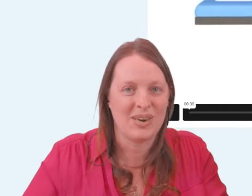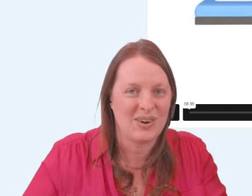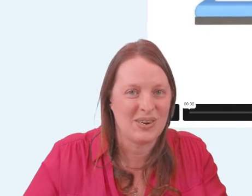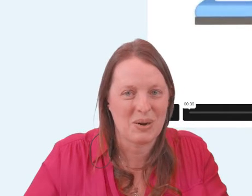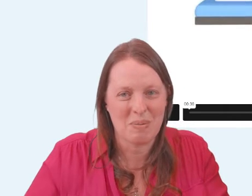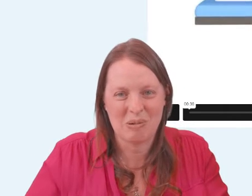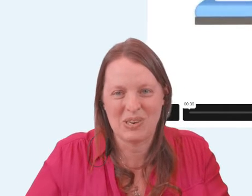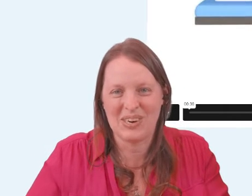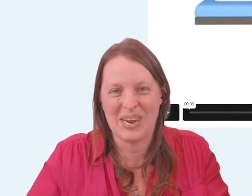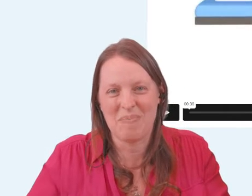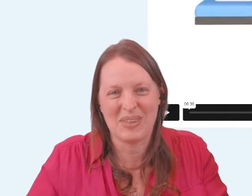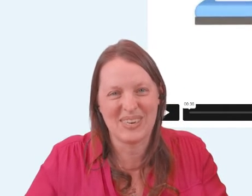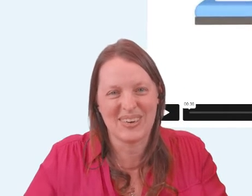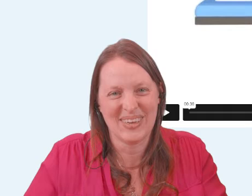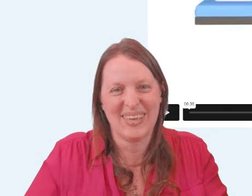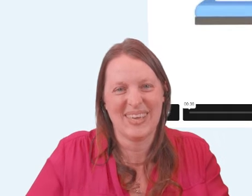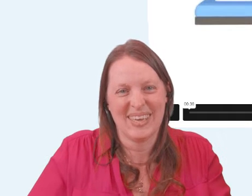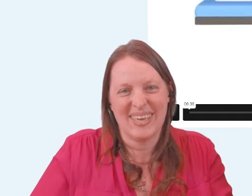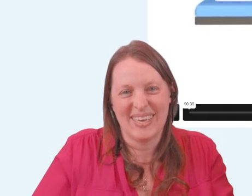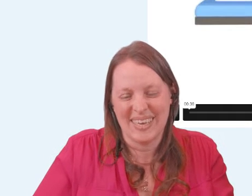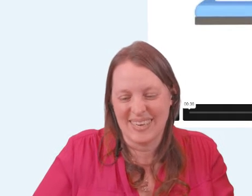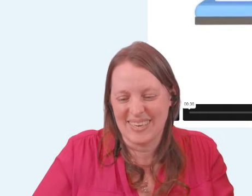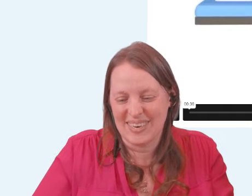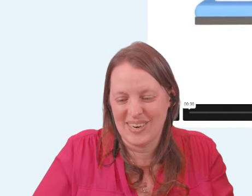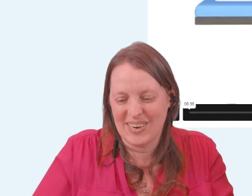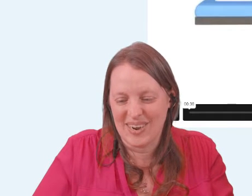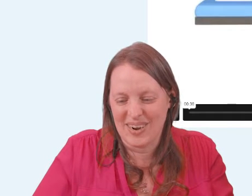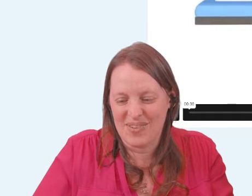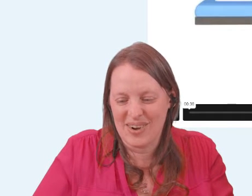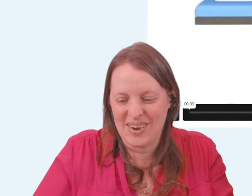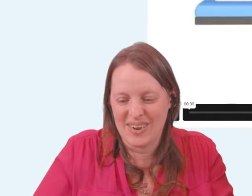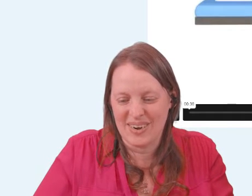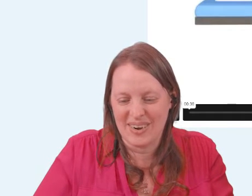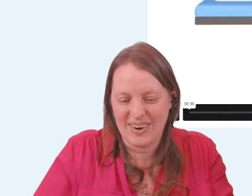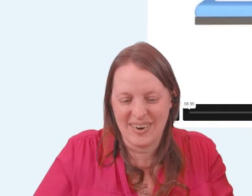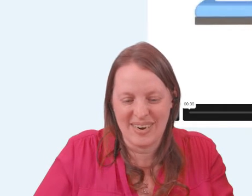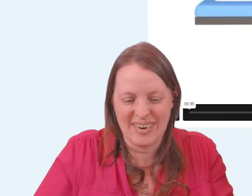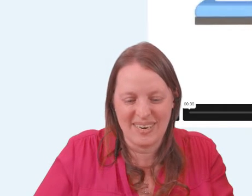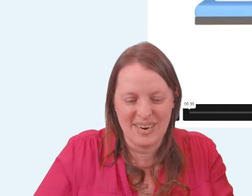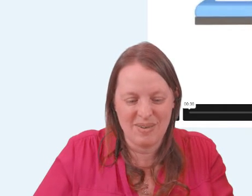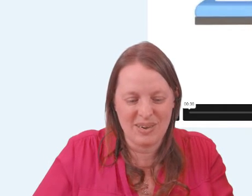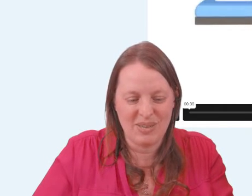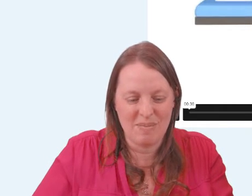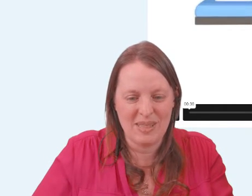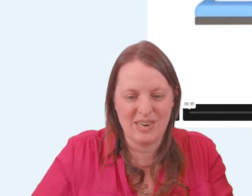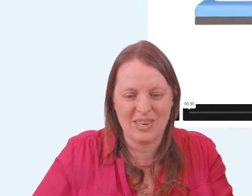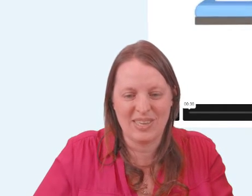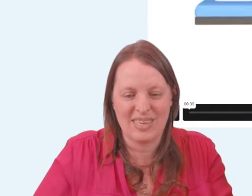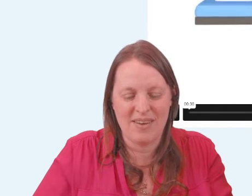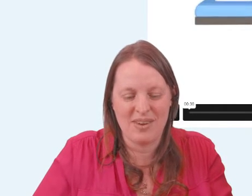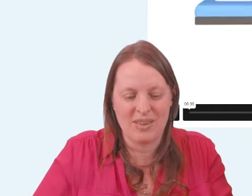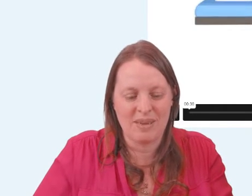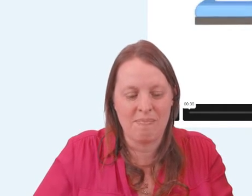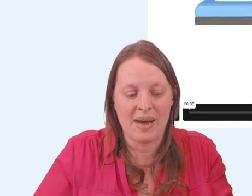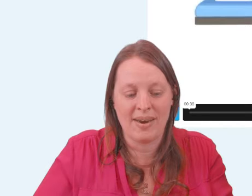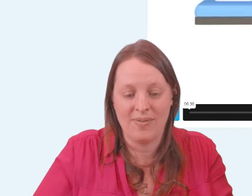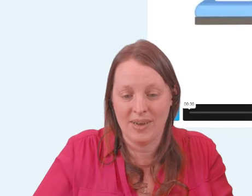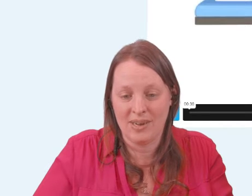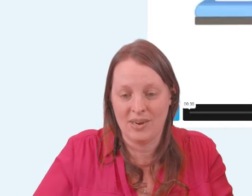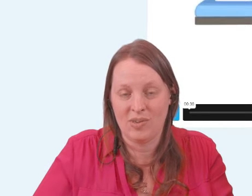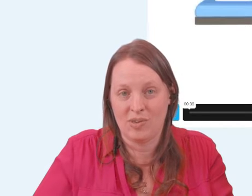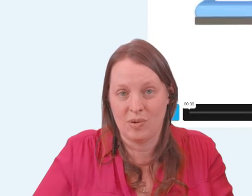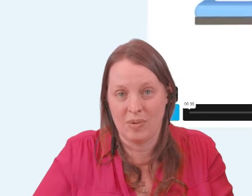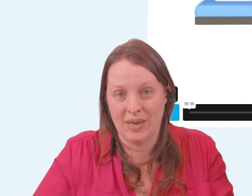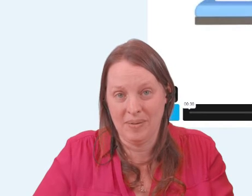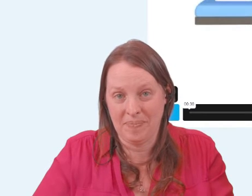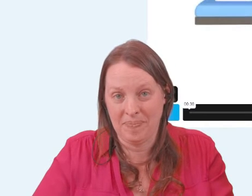know we're not here to talk about posterior canal, but still. Yes, chin tuck, very good. All right, here we go. Simulation 7 is the